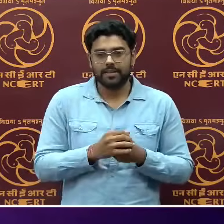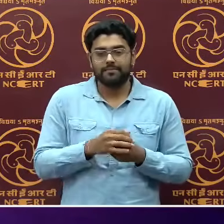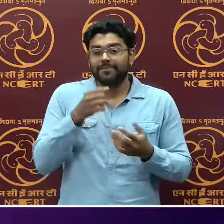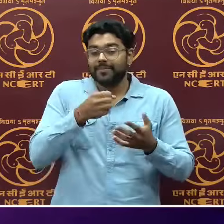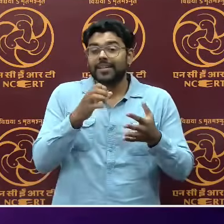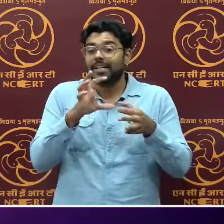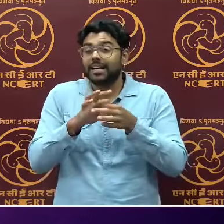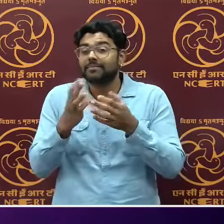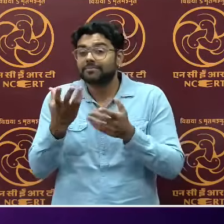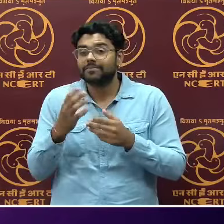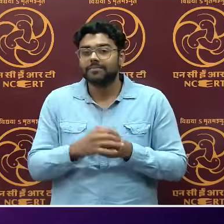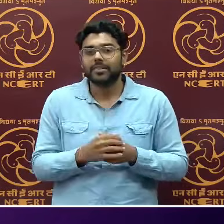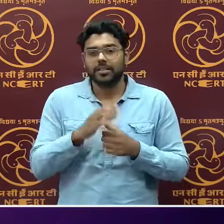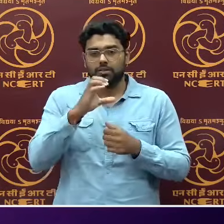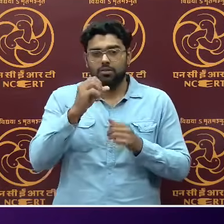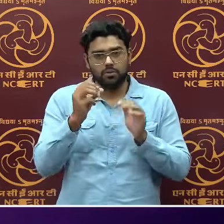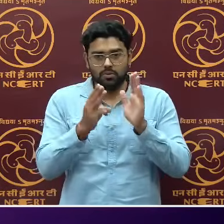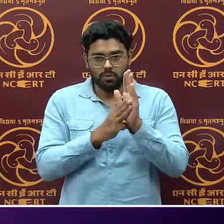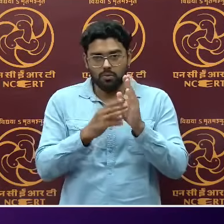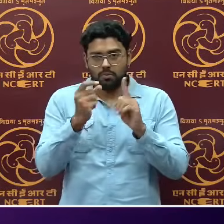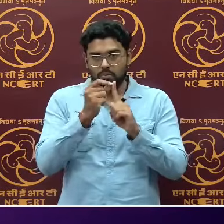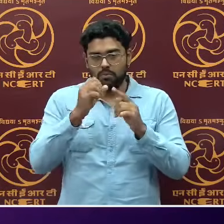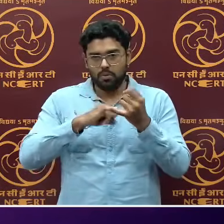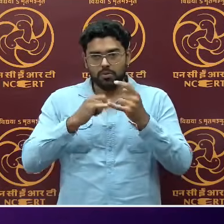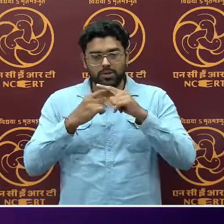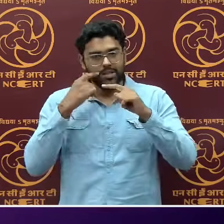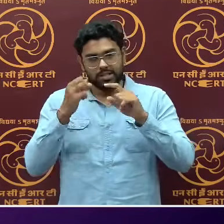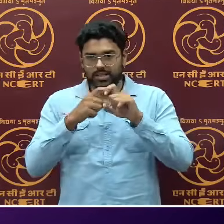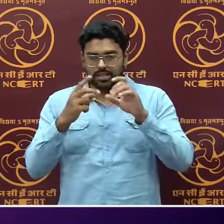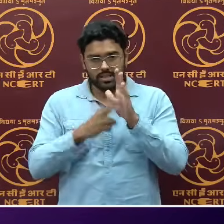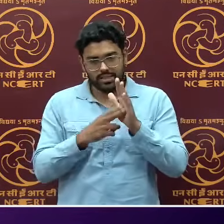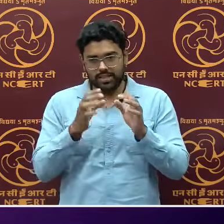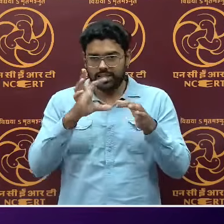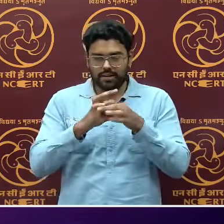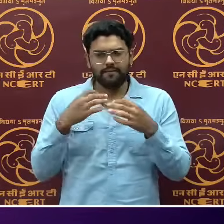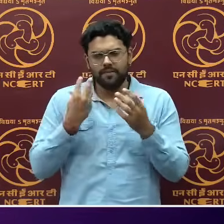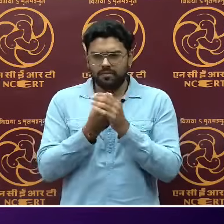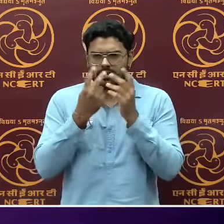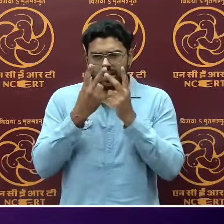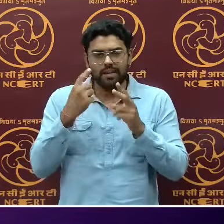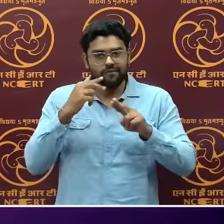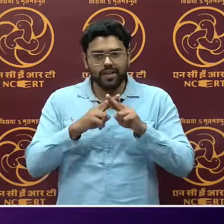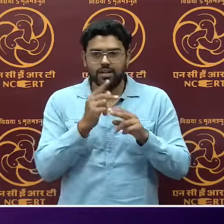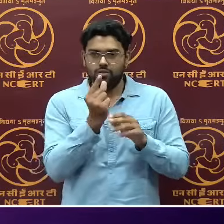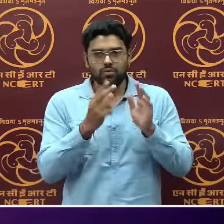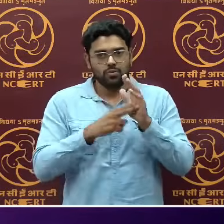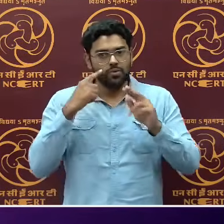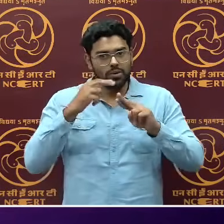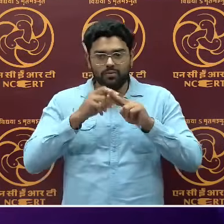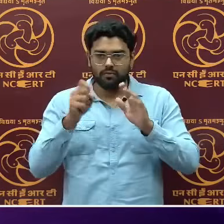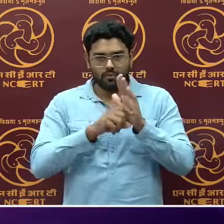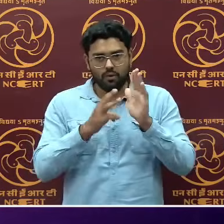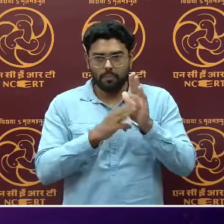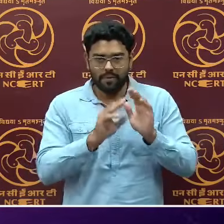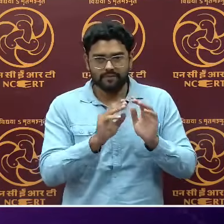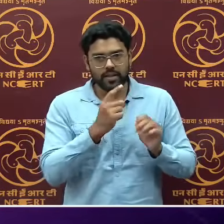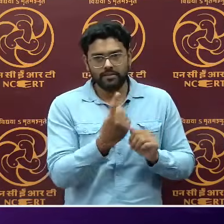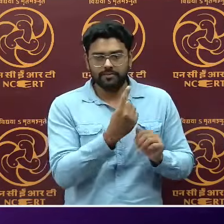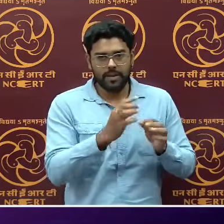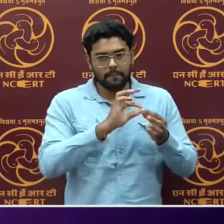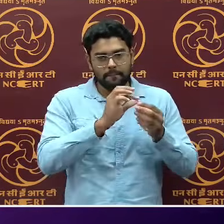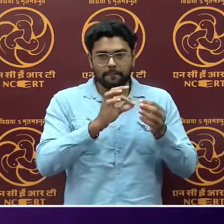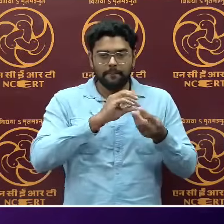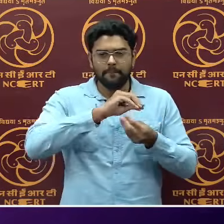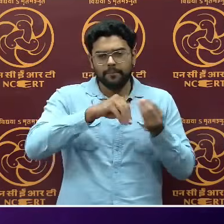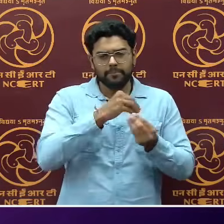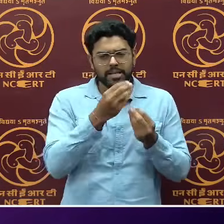based on their composition. We have seen that if the composition is uniform, the mixture is homogeneous mixture. If